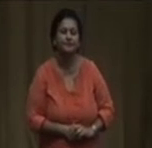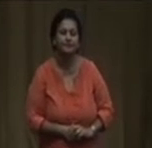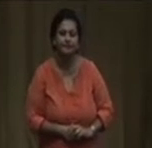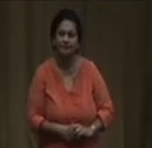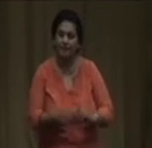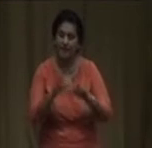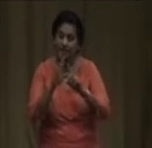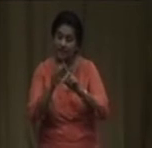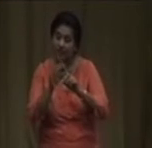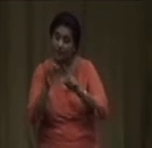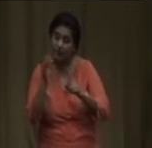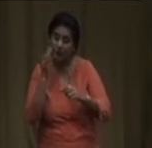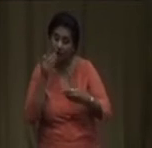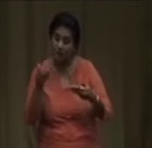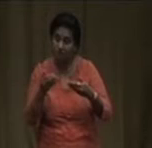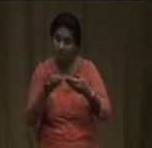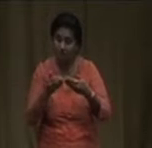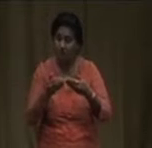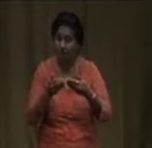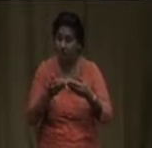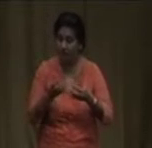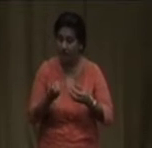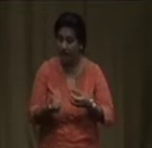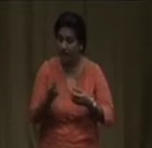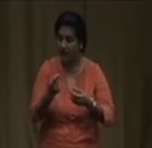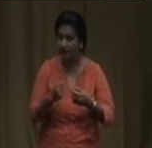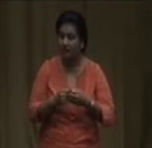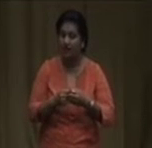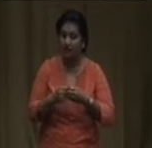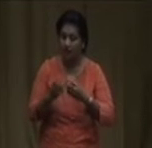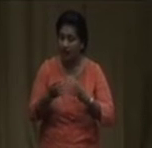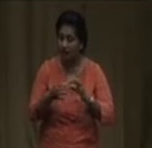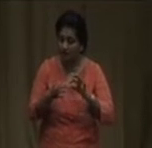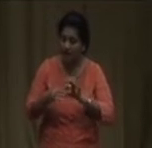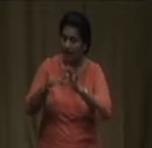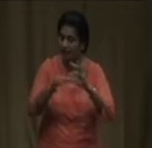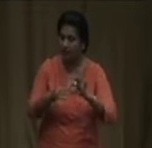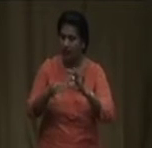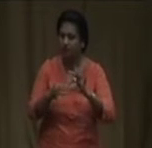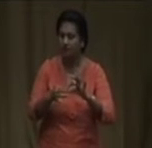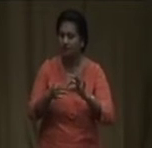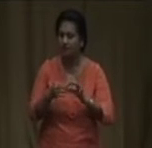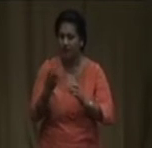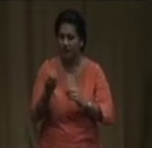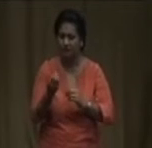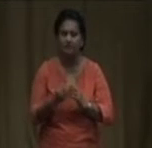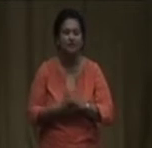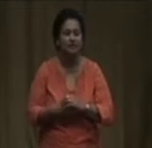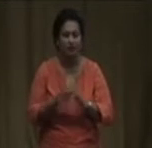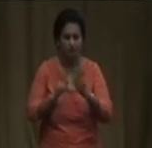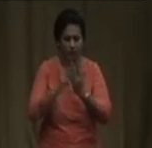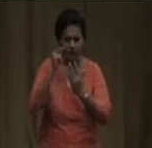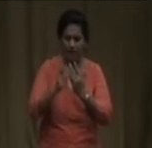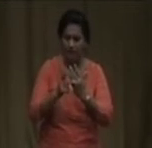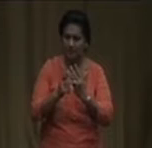For example, introducing micro-credentialing models, and we do have an example in the network that is doing this on a fee-for-service basis. And some